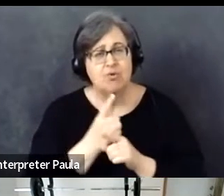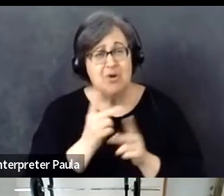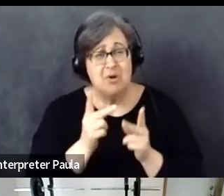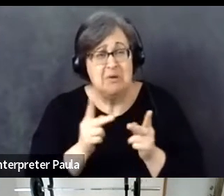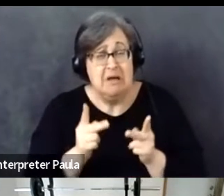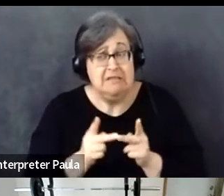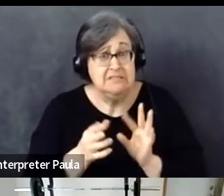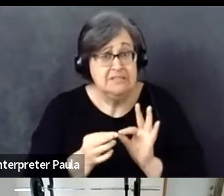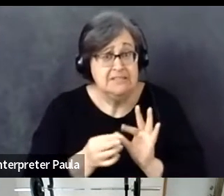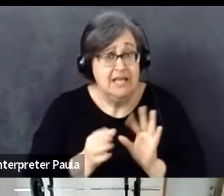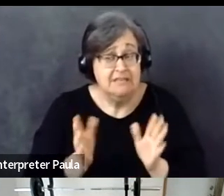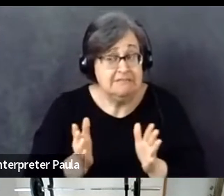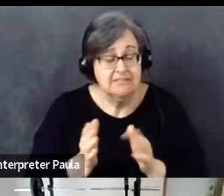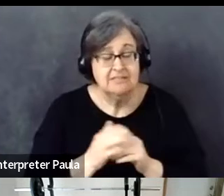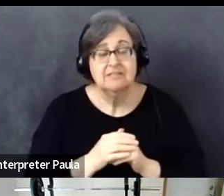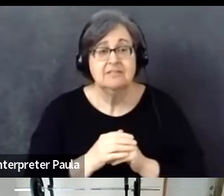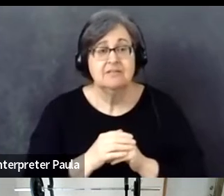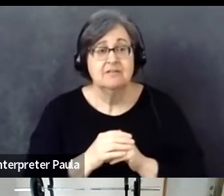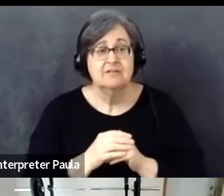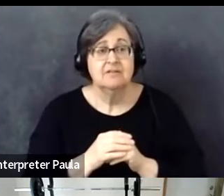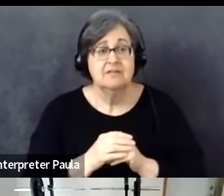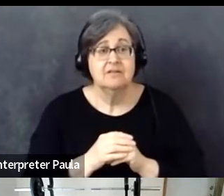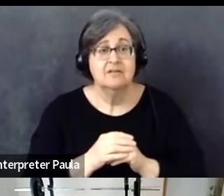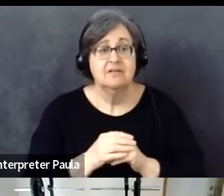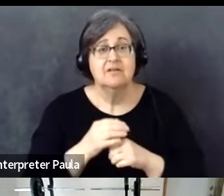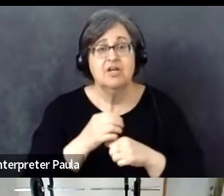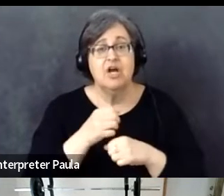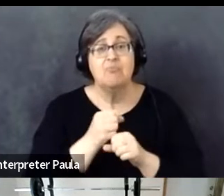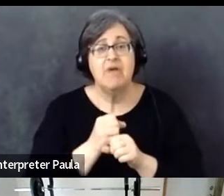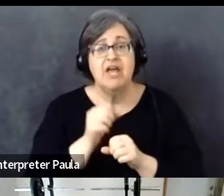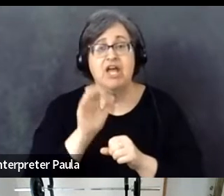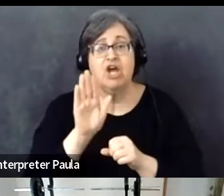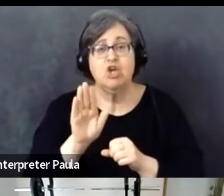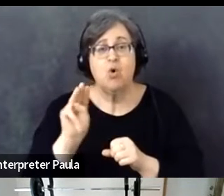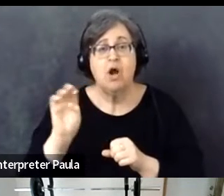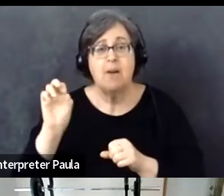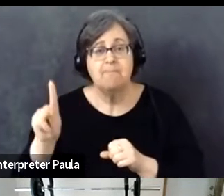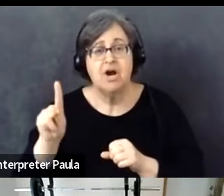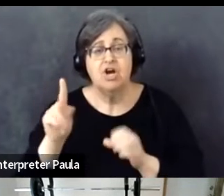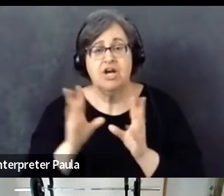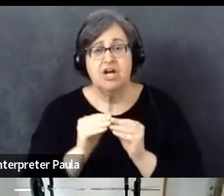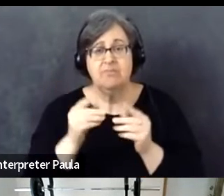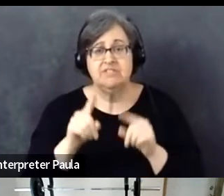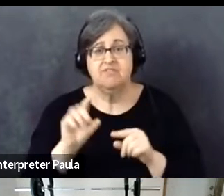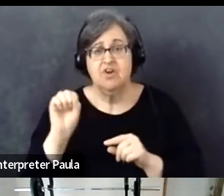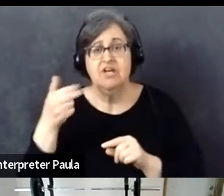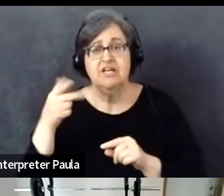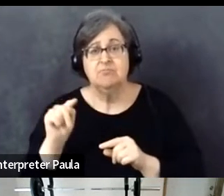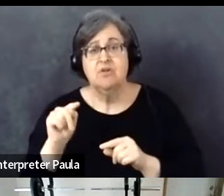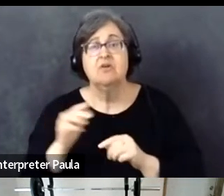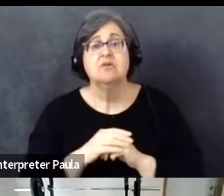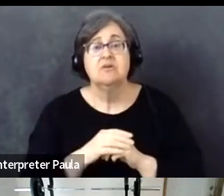to say it or not, but the Make Your Mark conference is coming up in September, and they are also looking